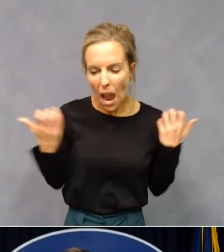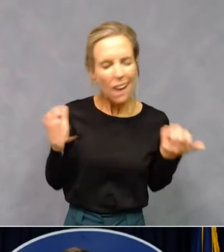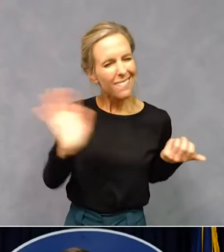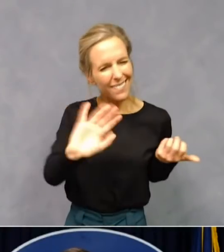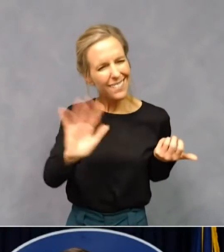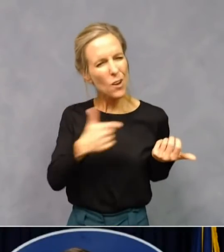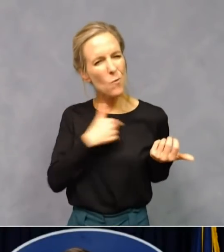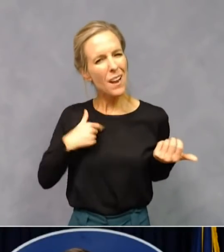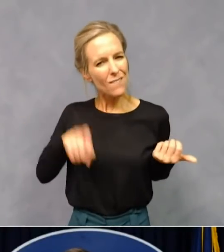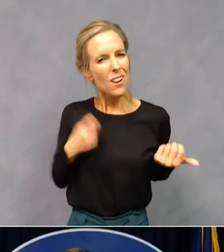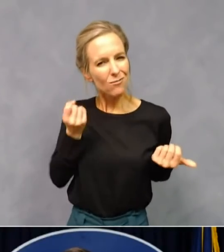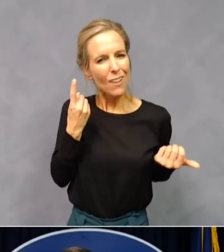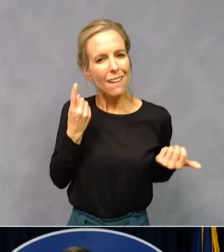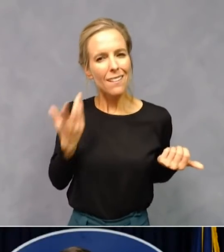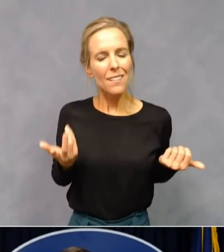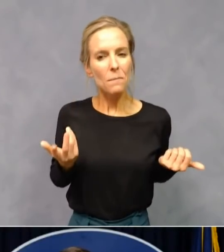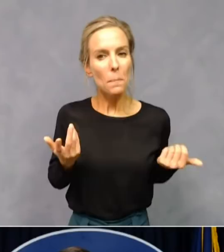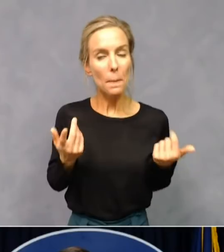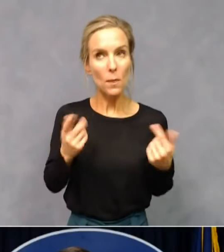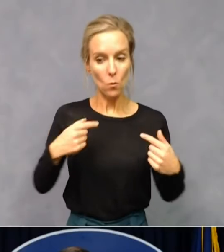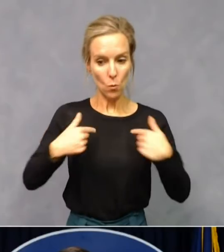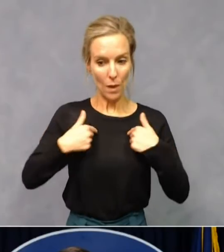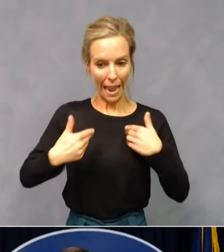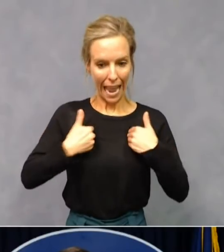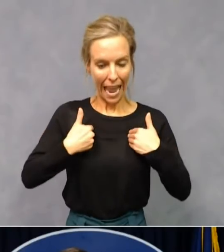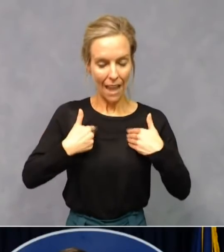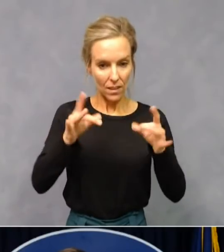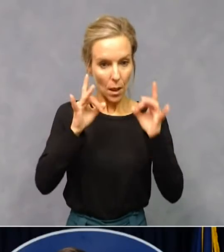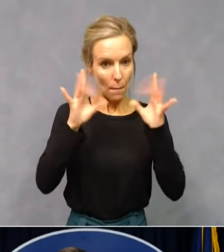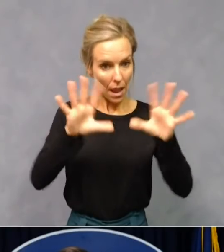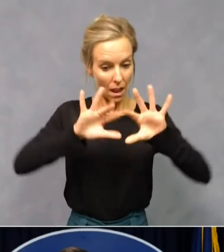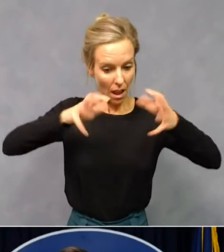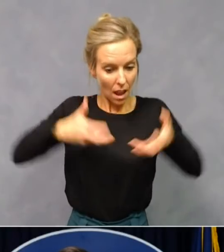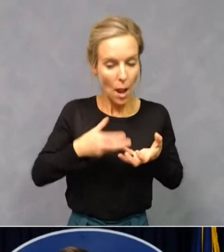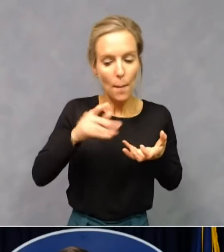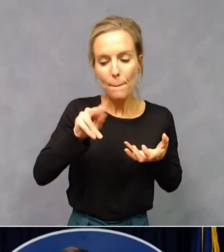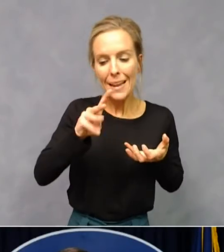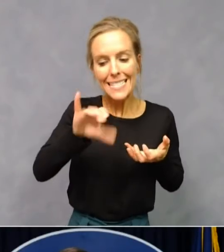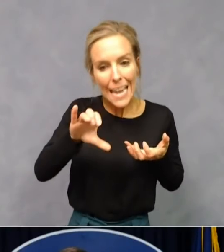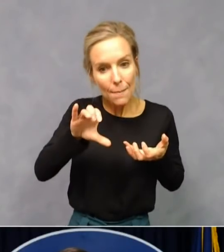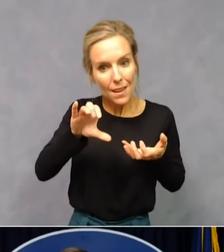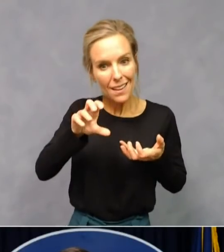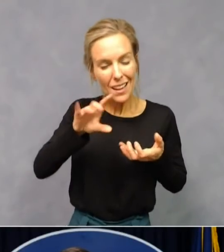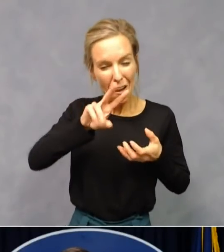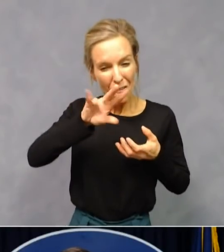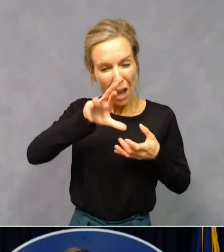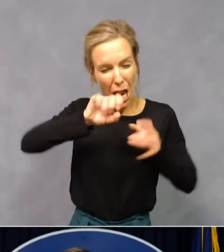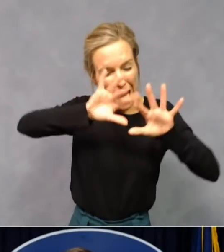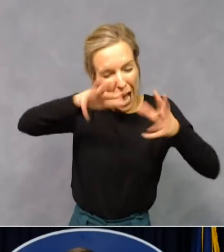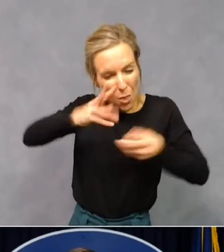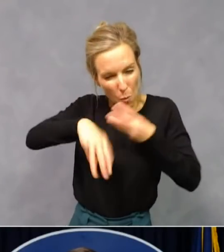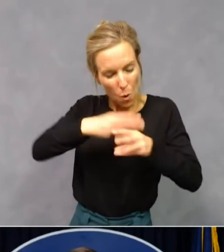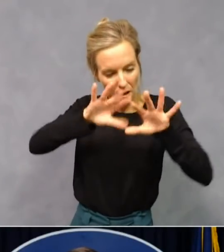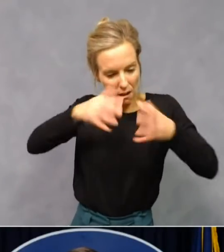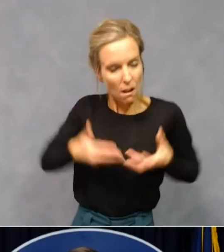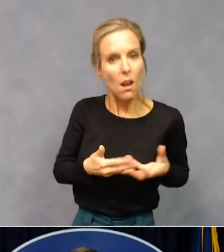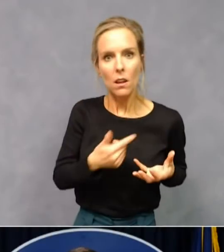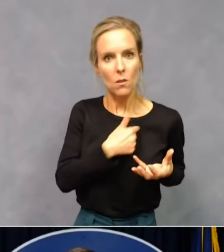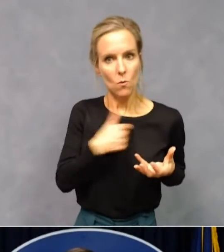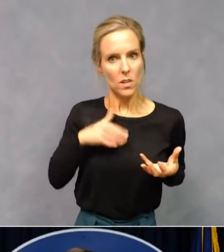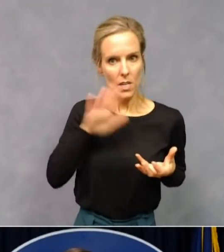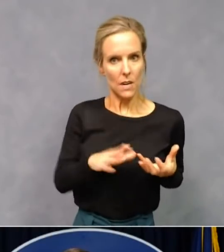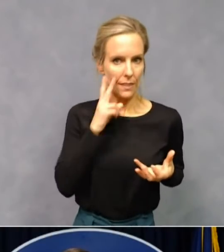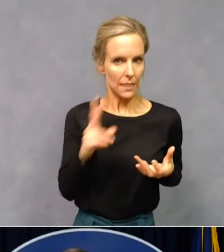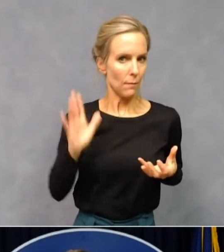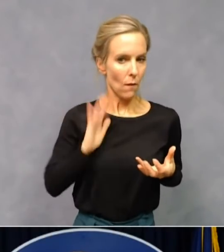that when we have pandemics, they are viruses we haven't seen before. Otherwise, we can deal with them.